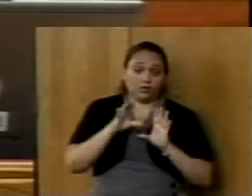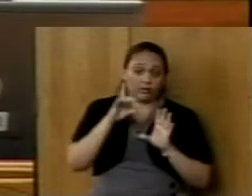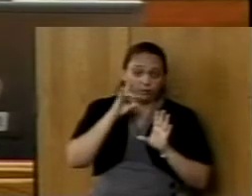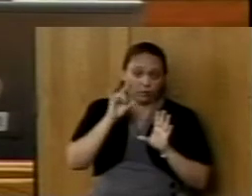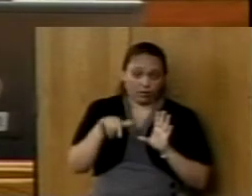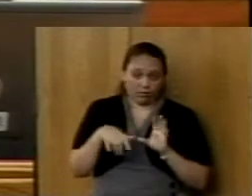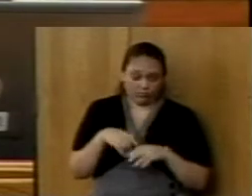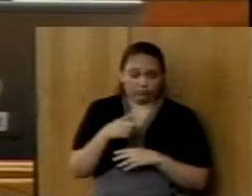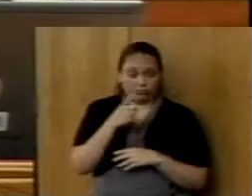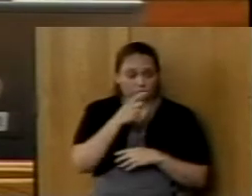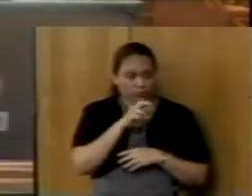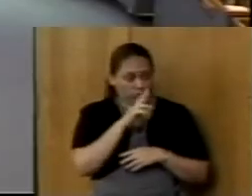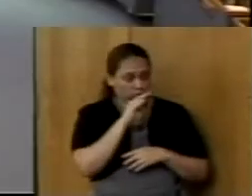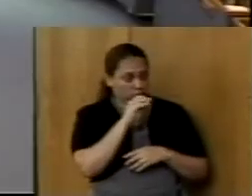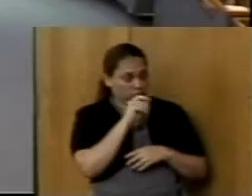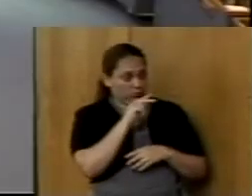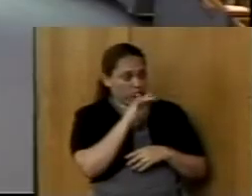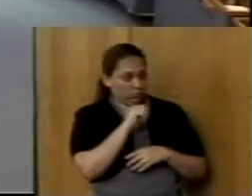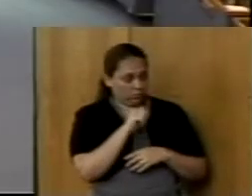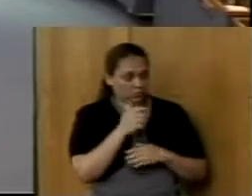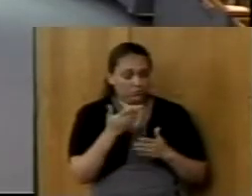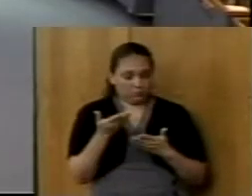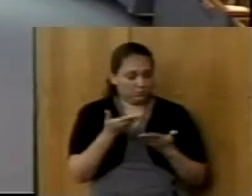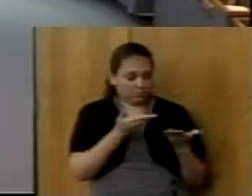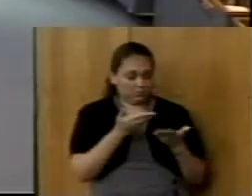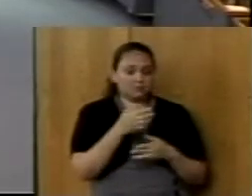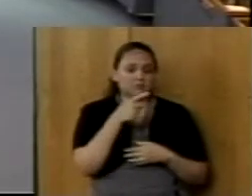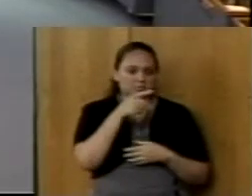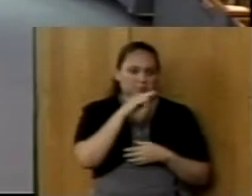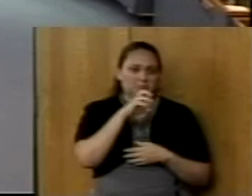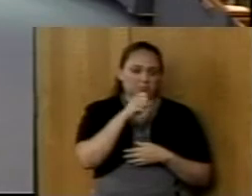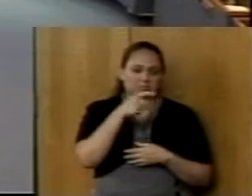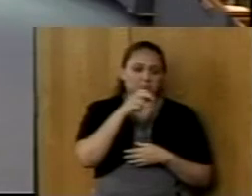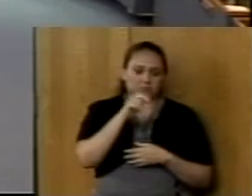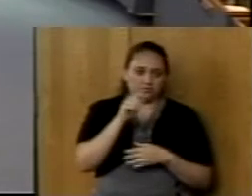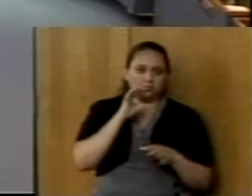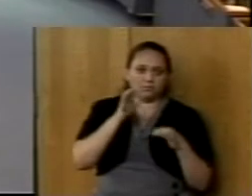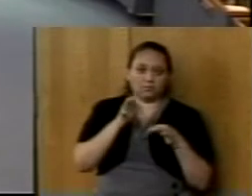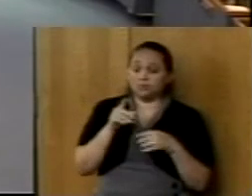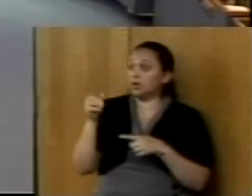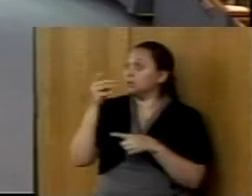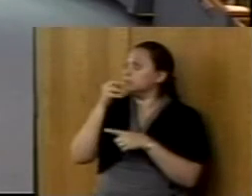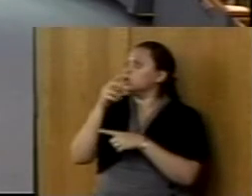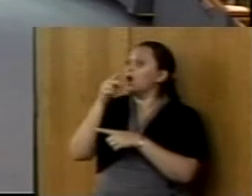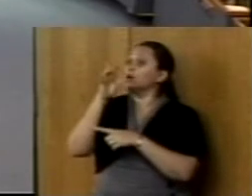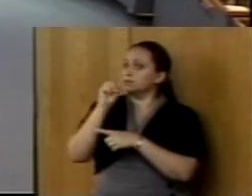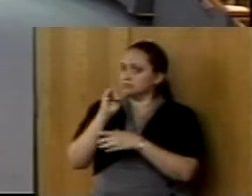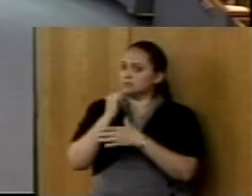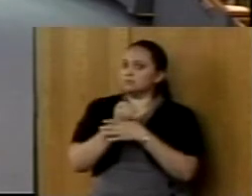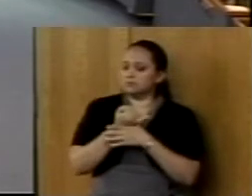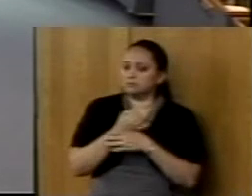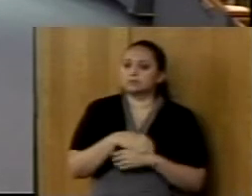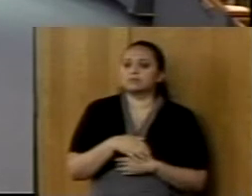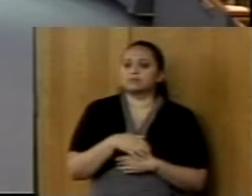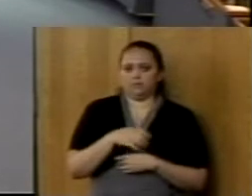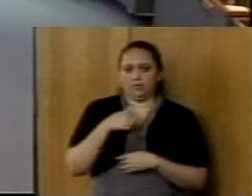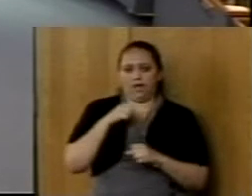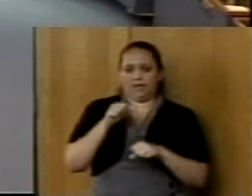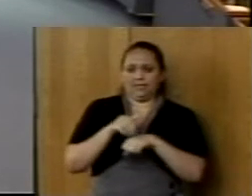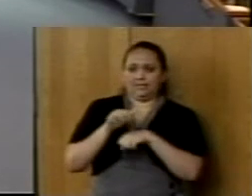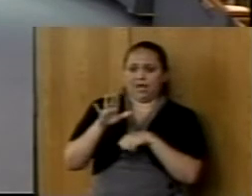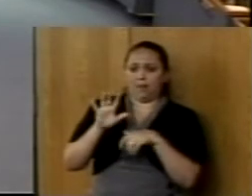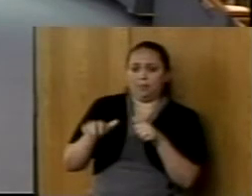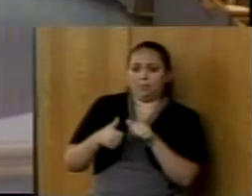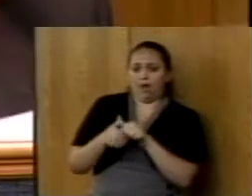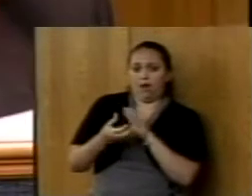Montoya? Ms. Pena, go ahead. Go ahead. Dr. Mr. Montoya, Garcia. if I may, yes, and I can send backup copy, but